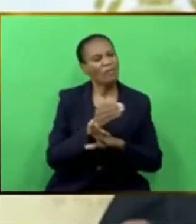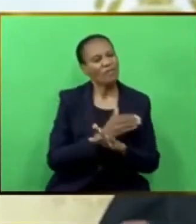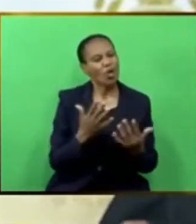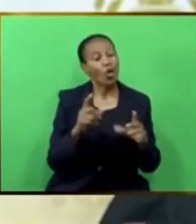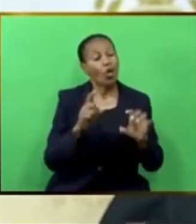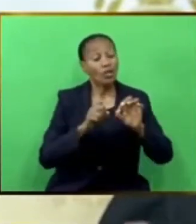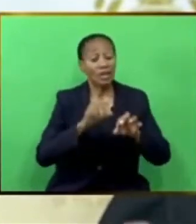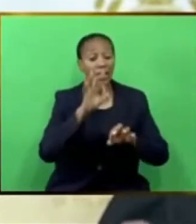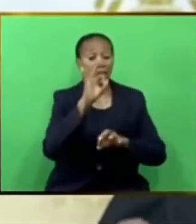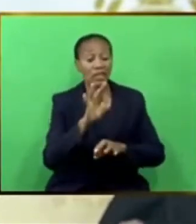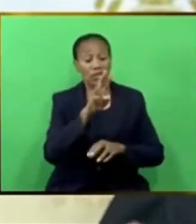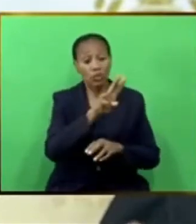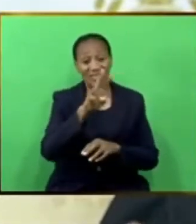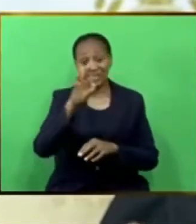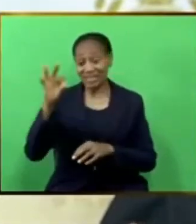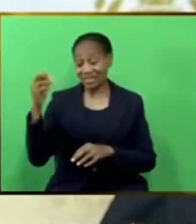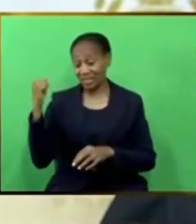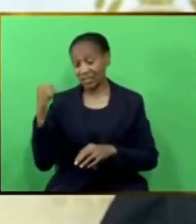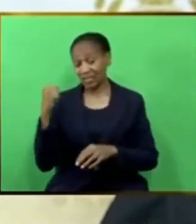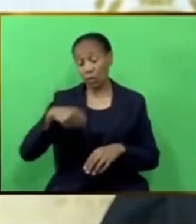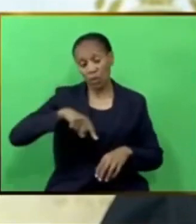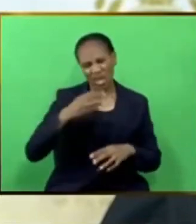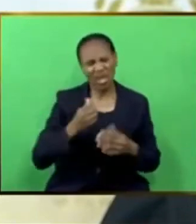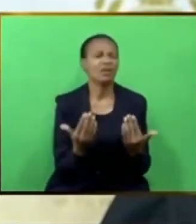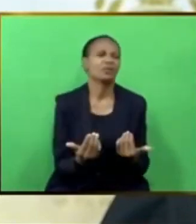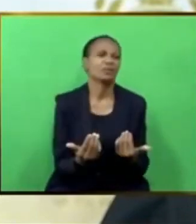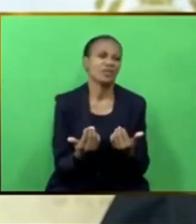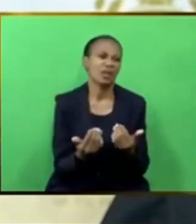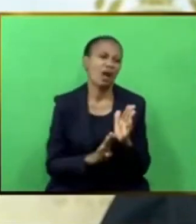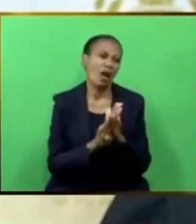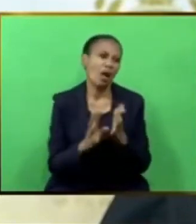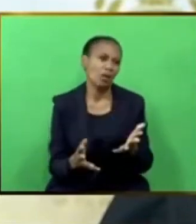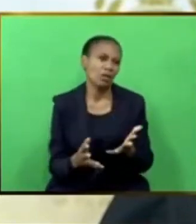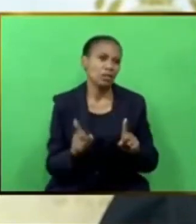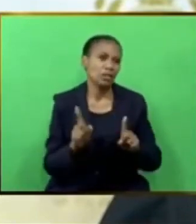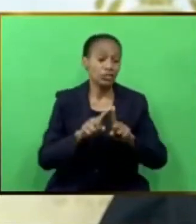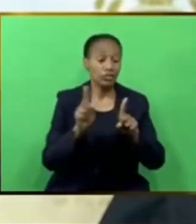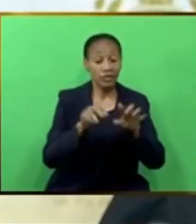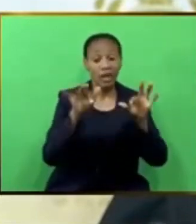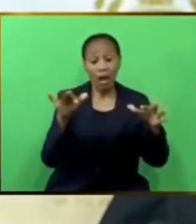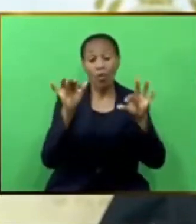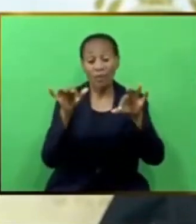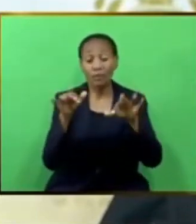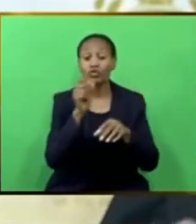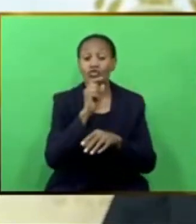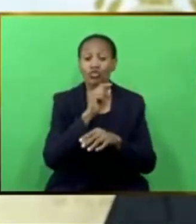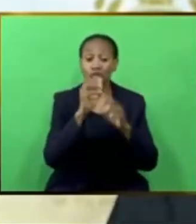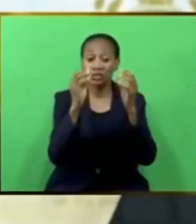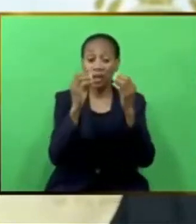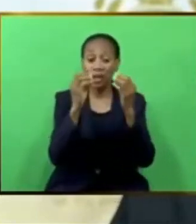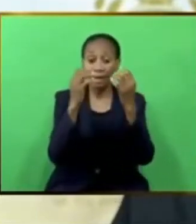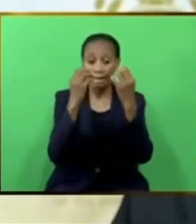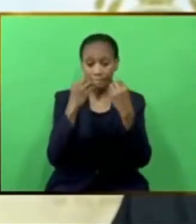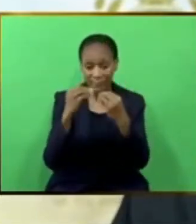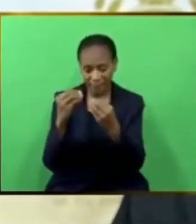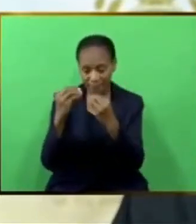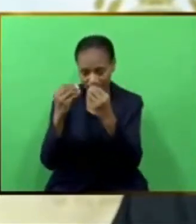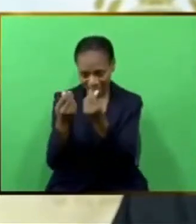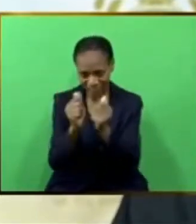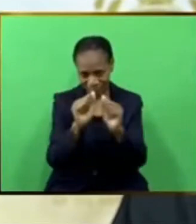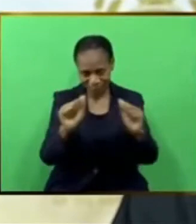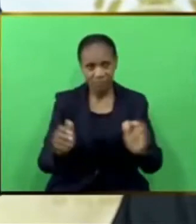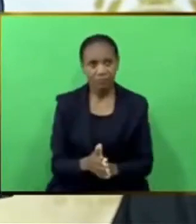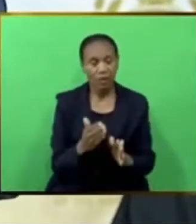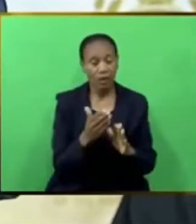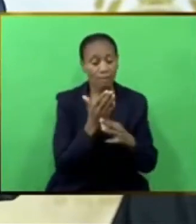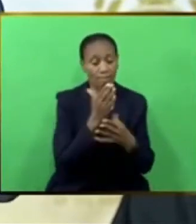third quarter of 2023, particularly in household consumption and fixed investment.